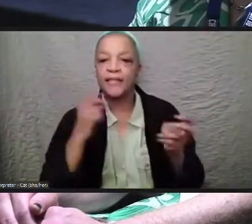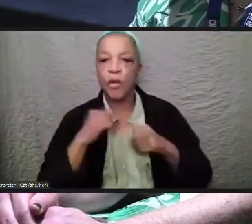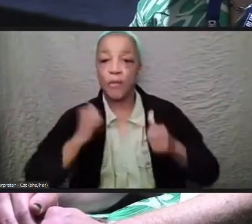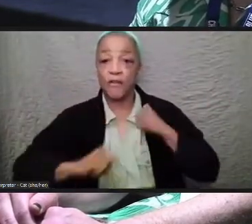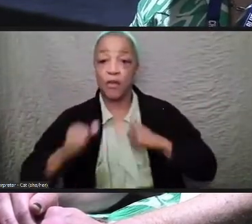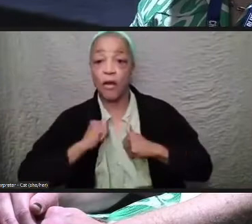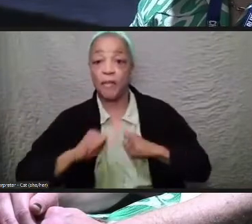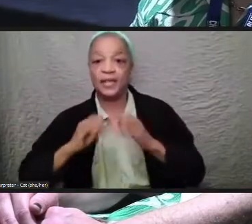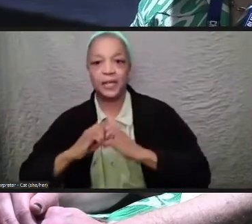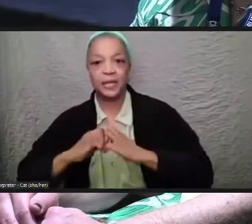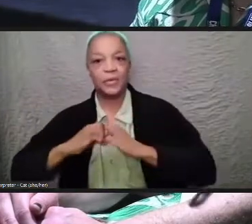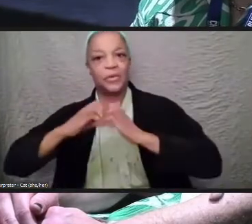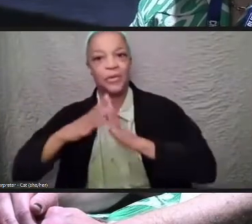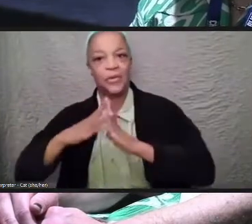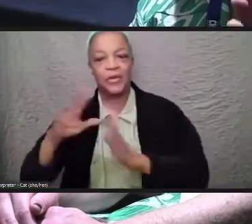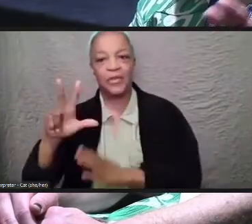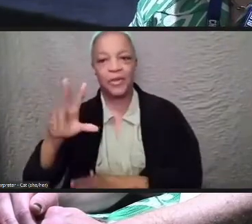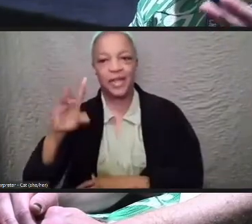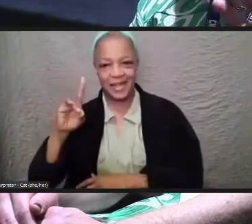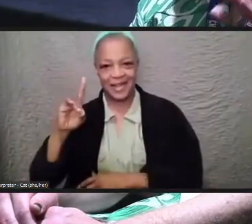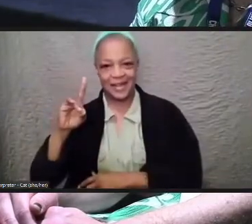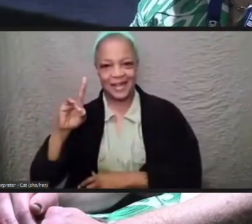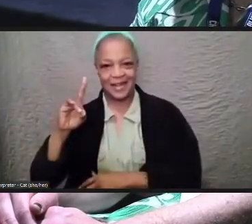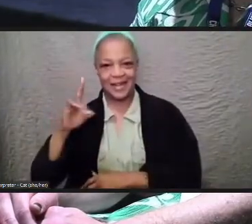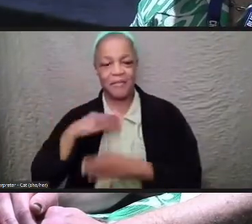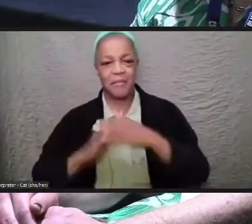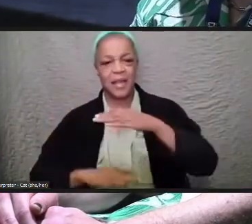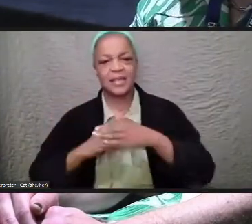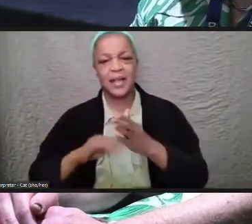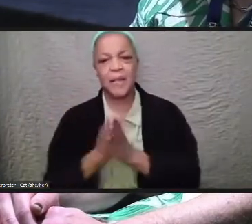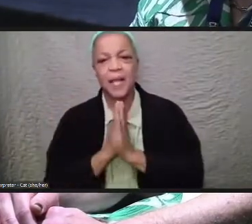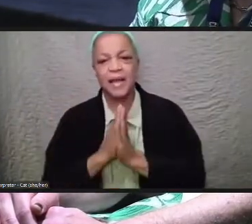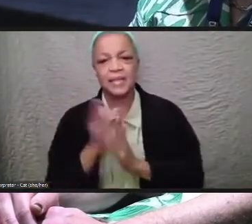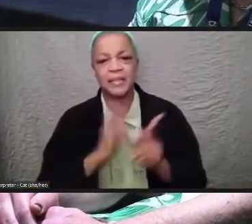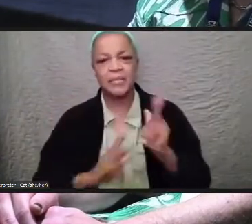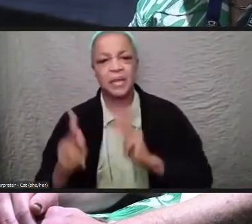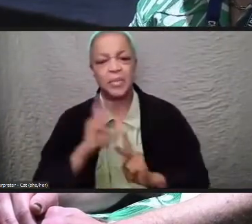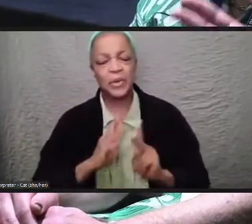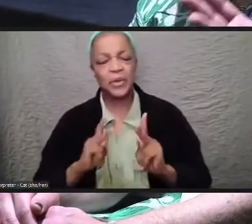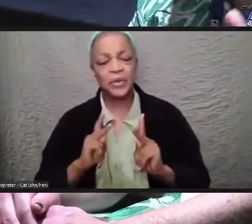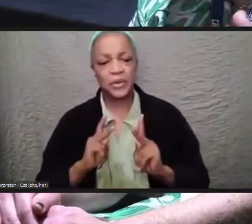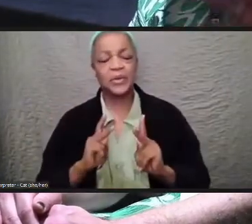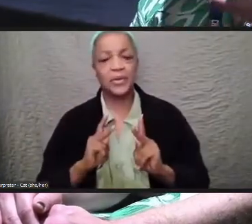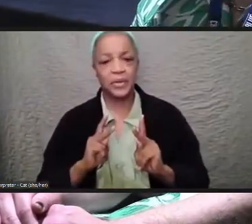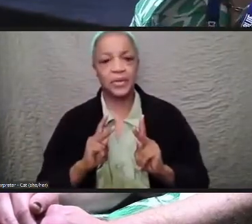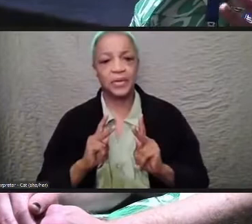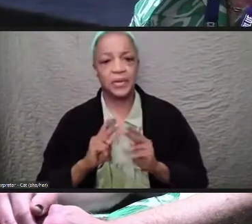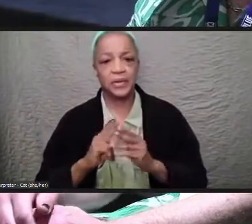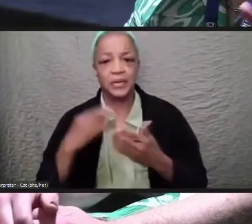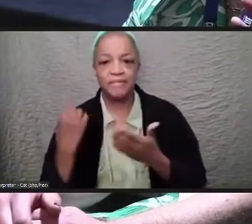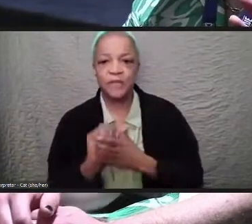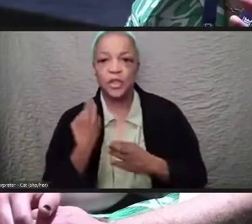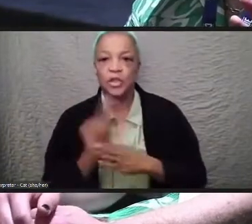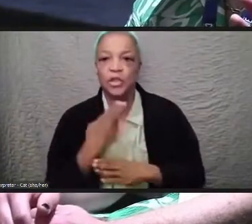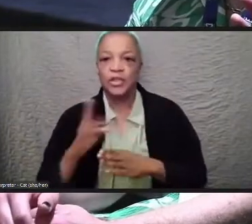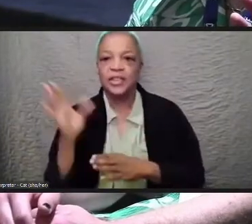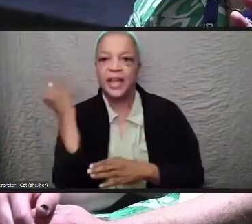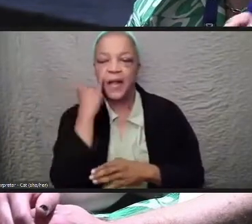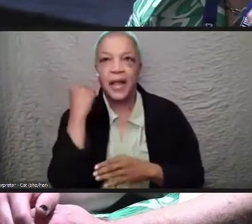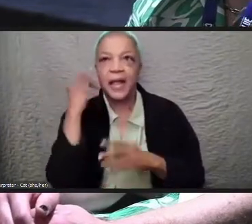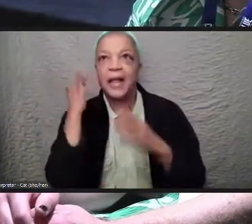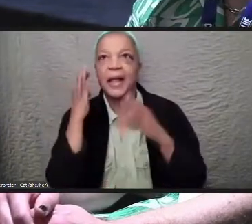in three dimensions. And so what I'm basically asking folks to do is to use their